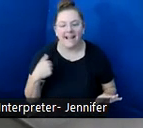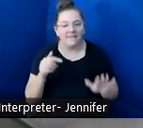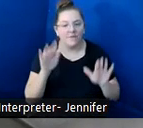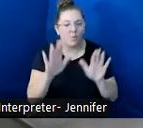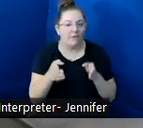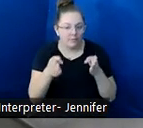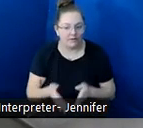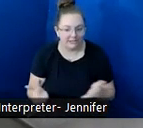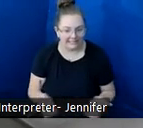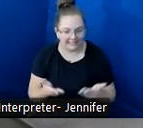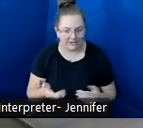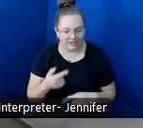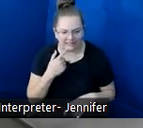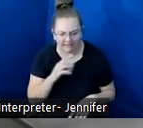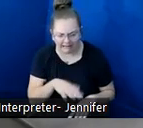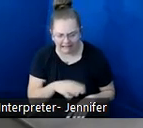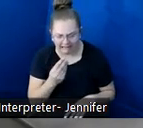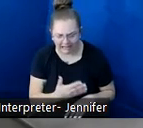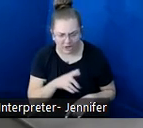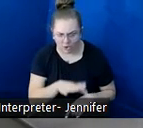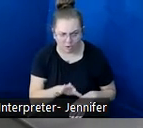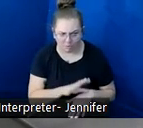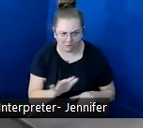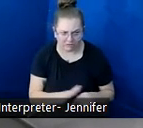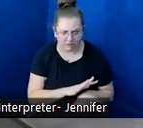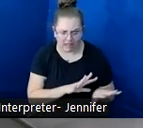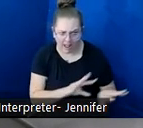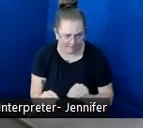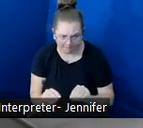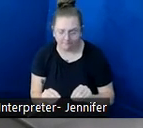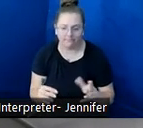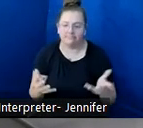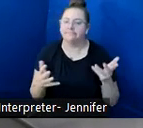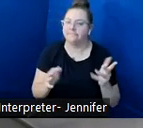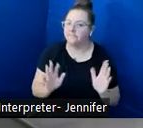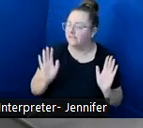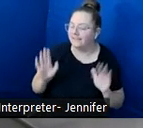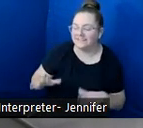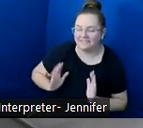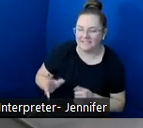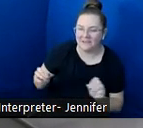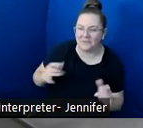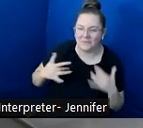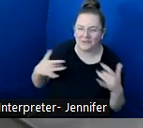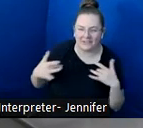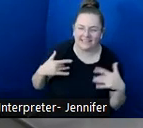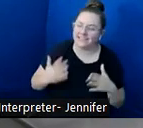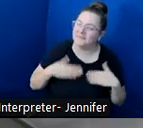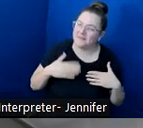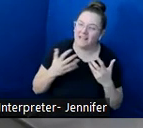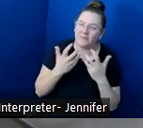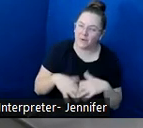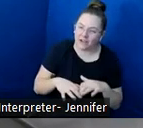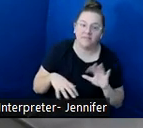said, "Your computer just completely went off." Yeah, no worries. I'm glad it all worked out.